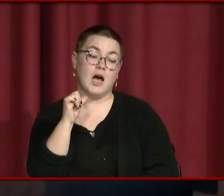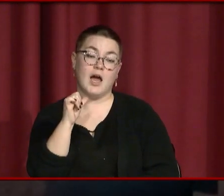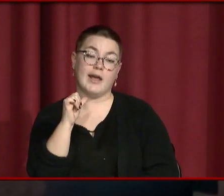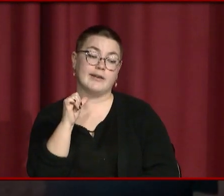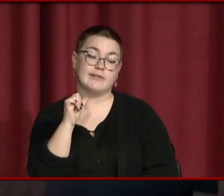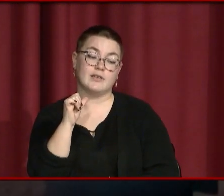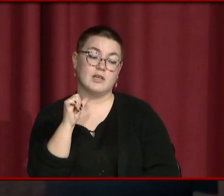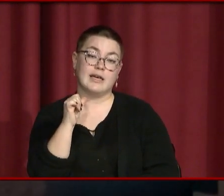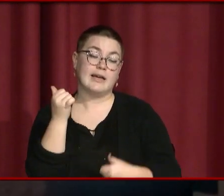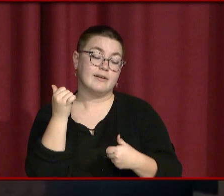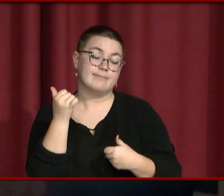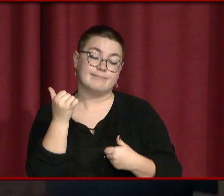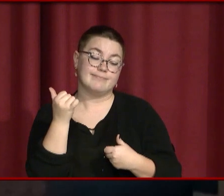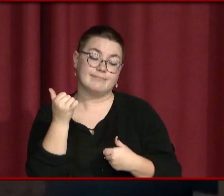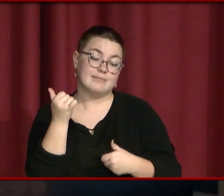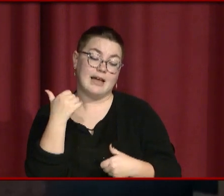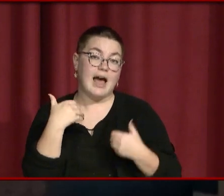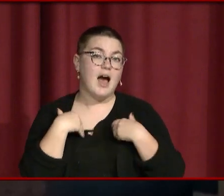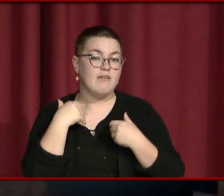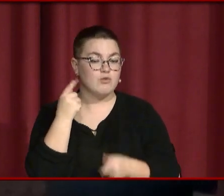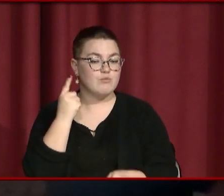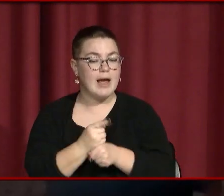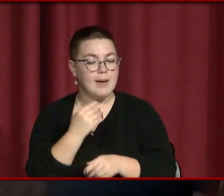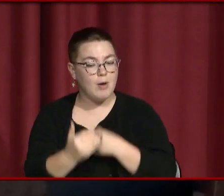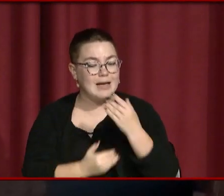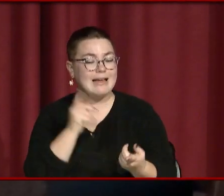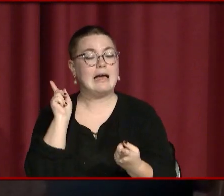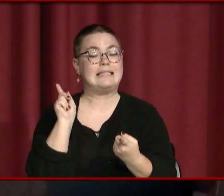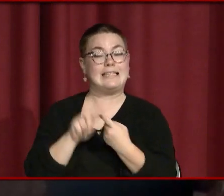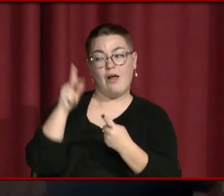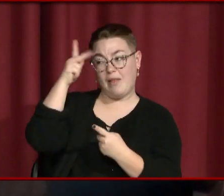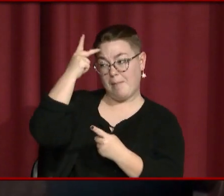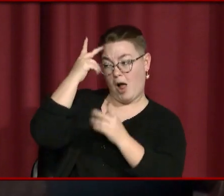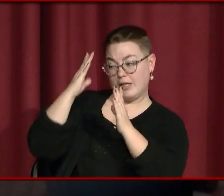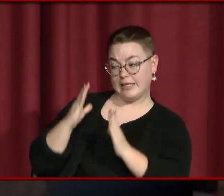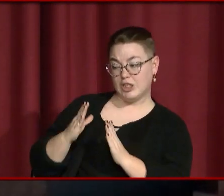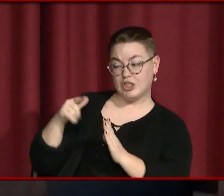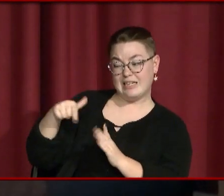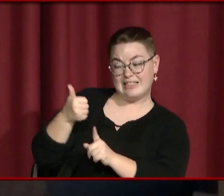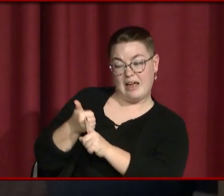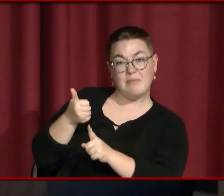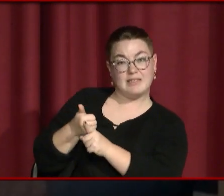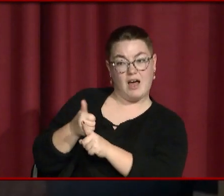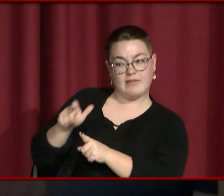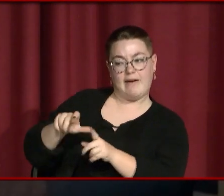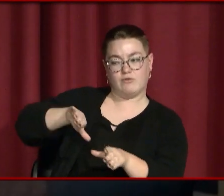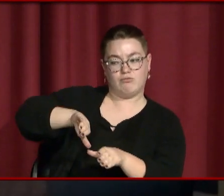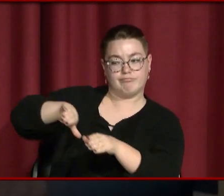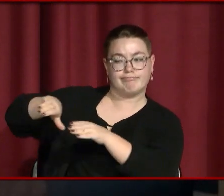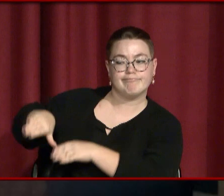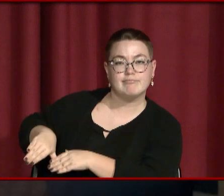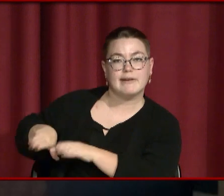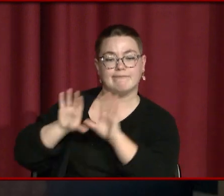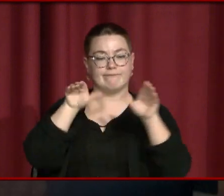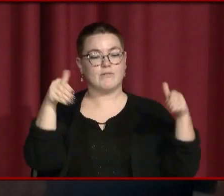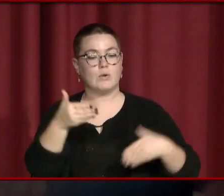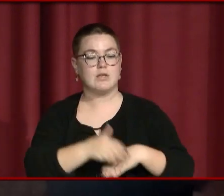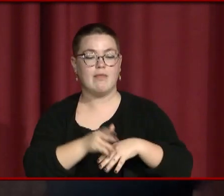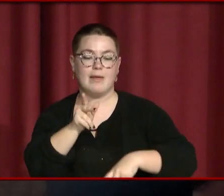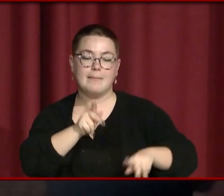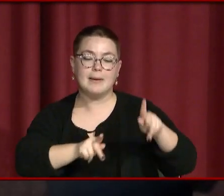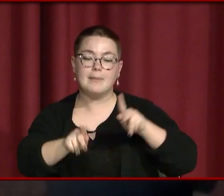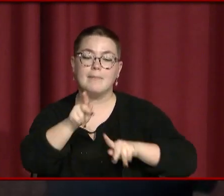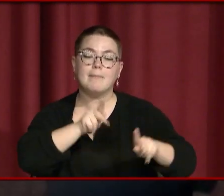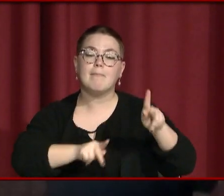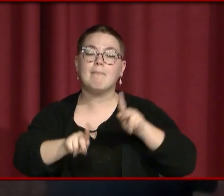politicians out of the process. That means we can't negotiate with the legislature like we did in 2015 and 2018 because they want to